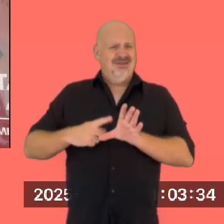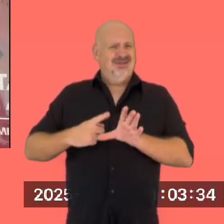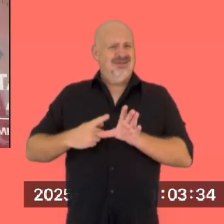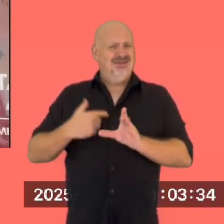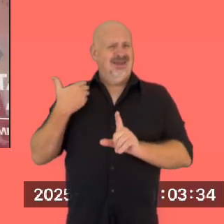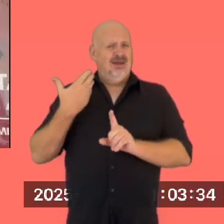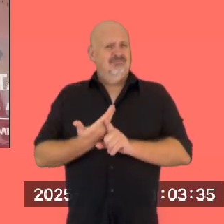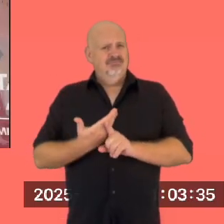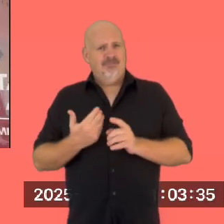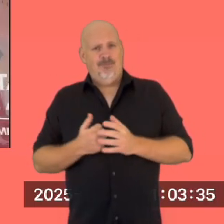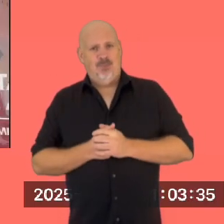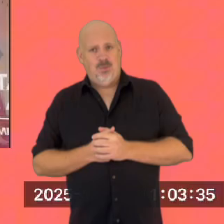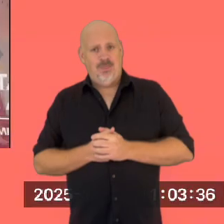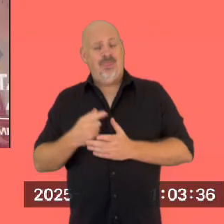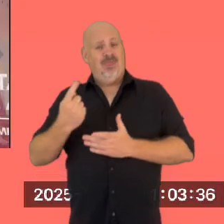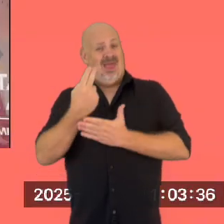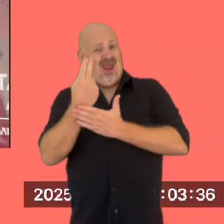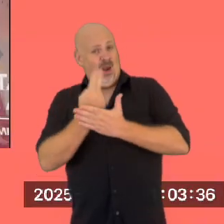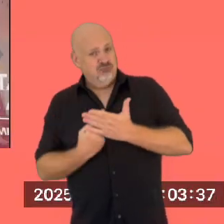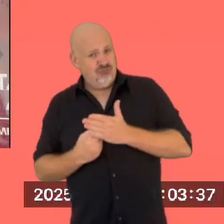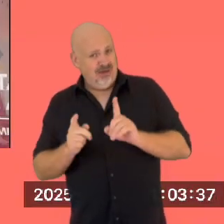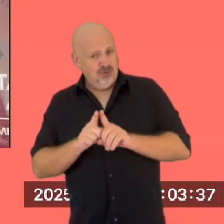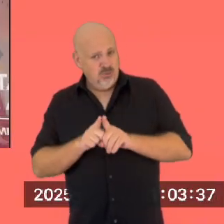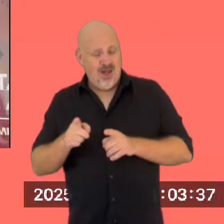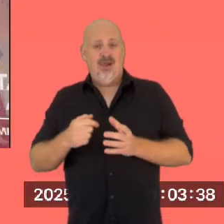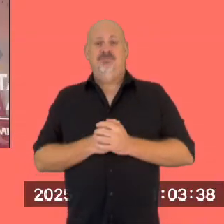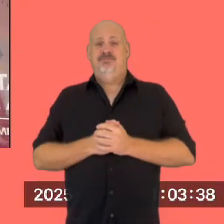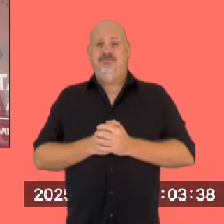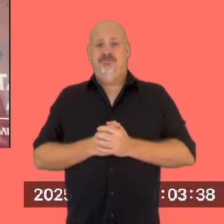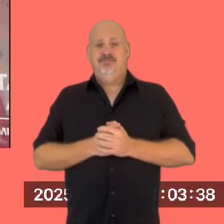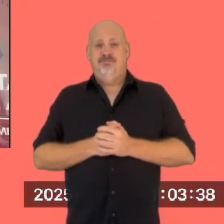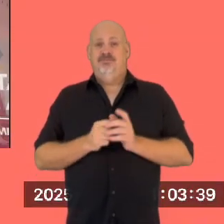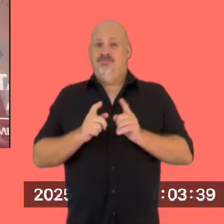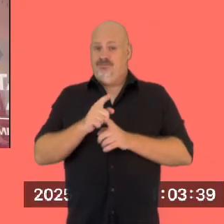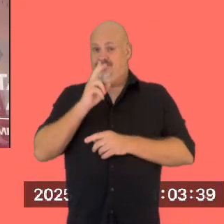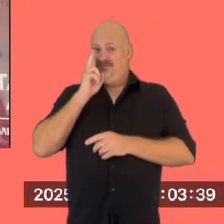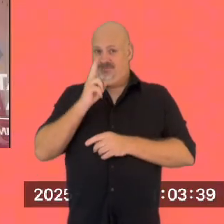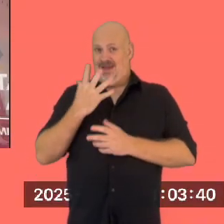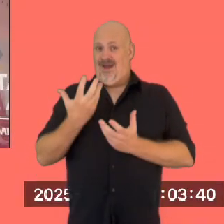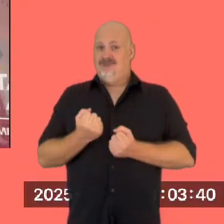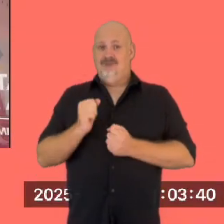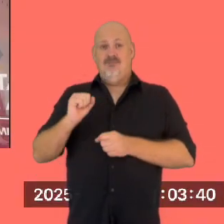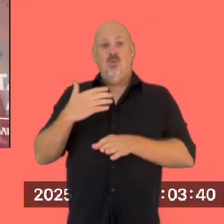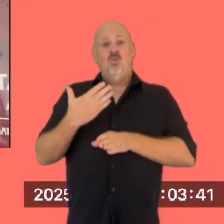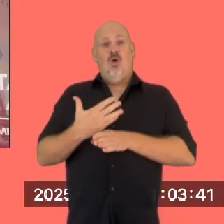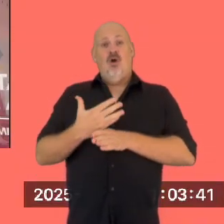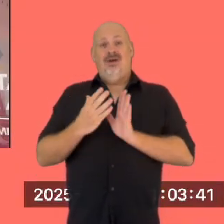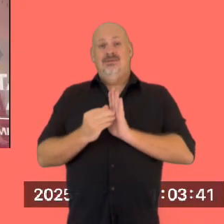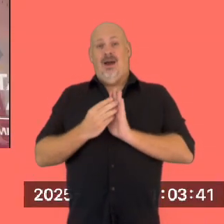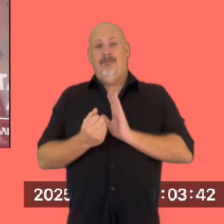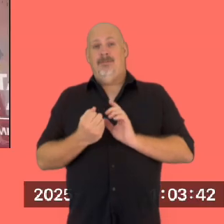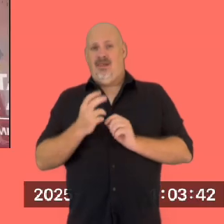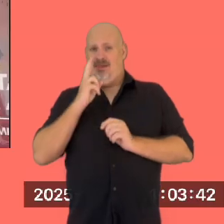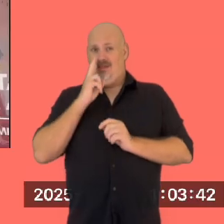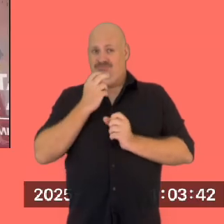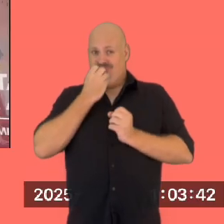done works for across a number of years. He's also an illustrator. And as you can see, these are some